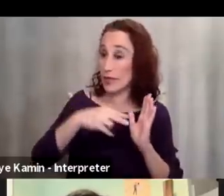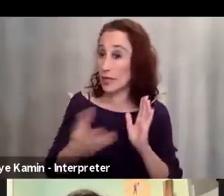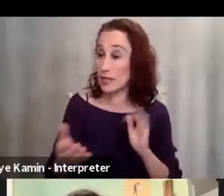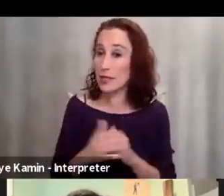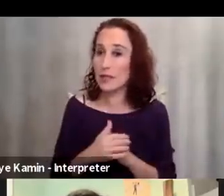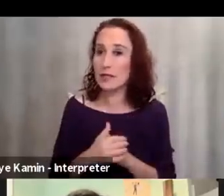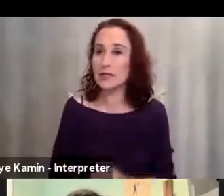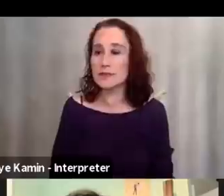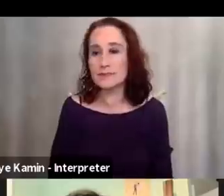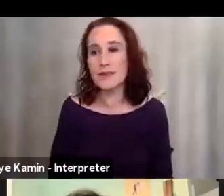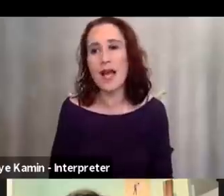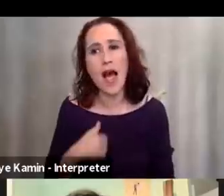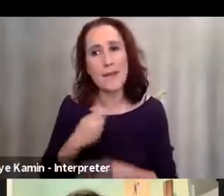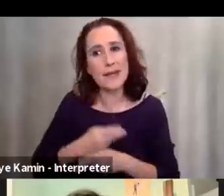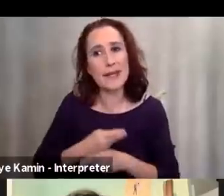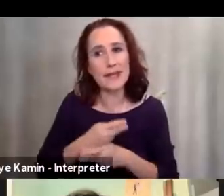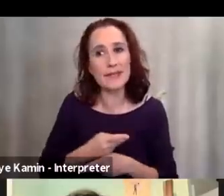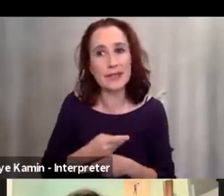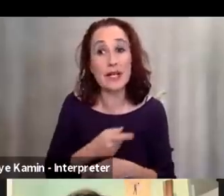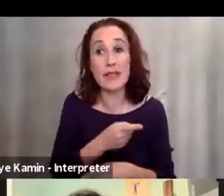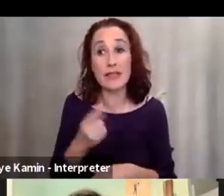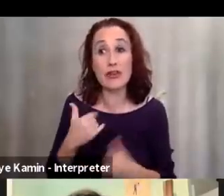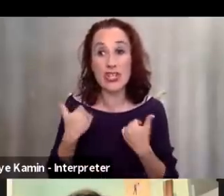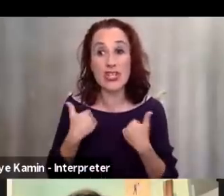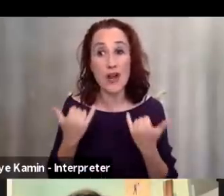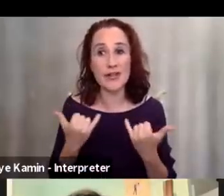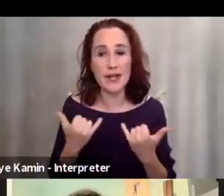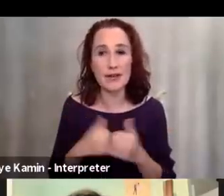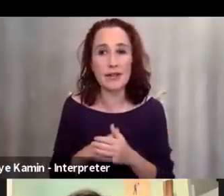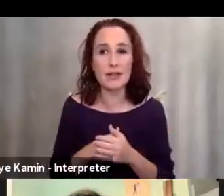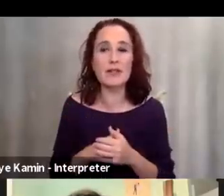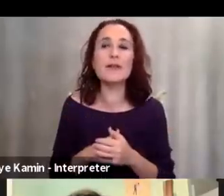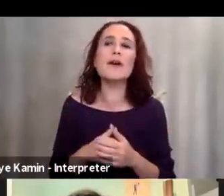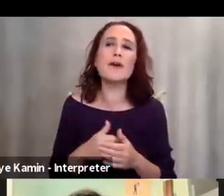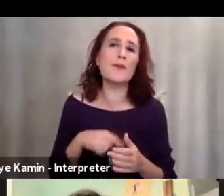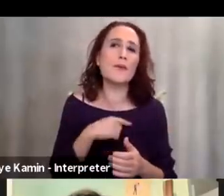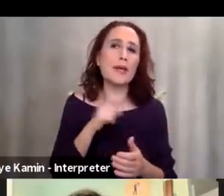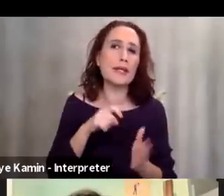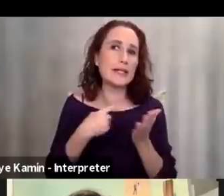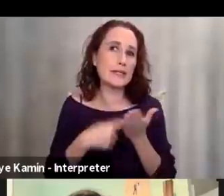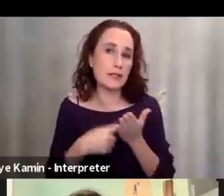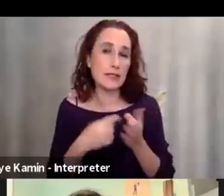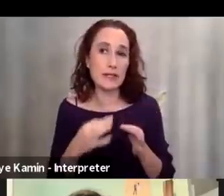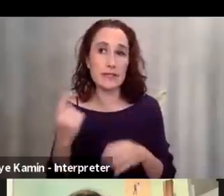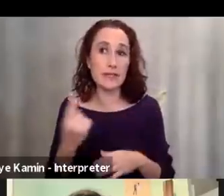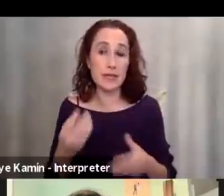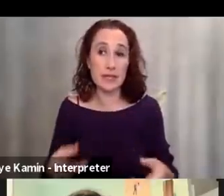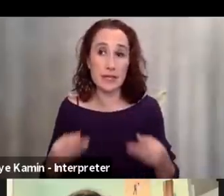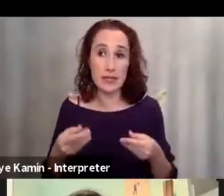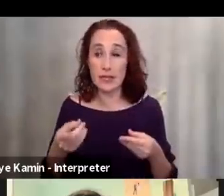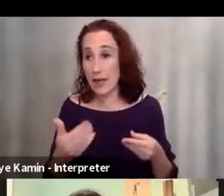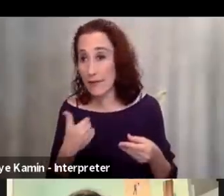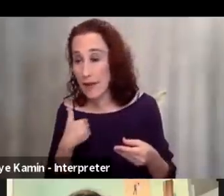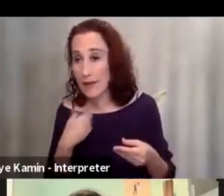pretty careful, they're very young right now, to have discussions. If I find out that something they've got or